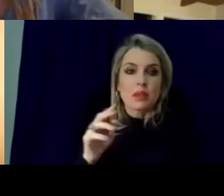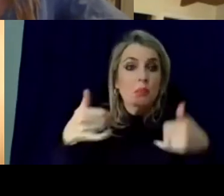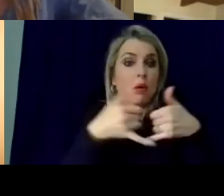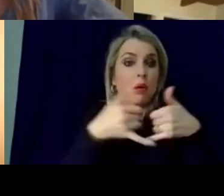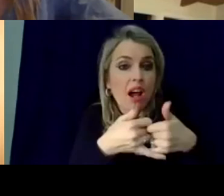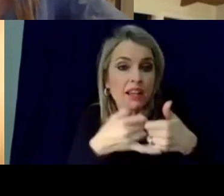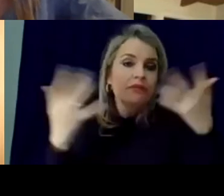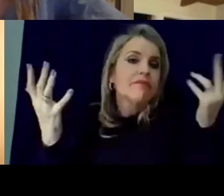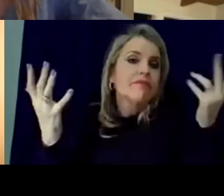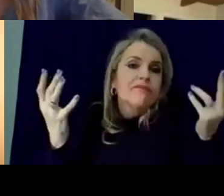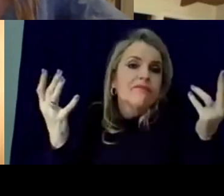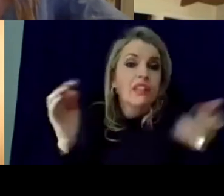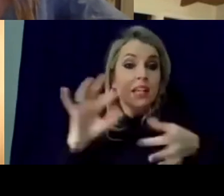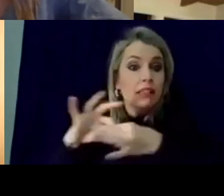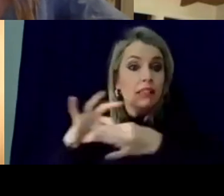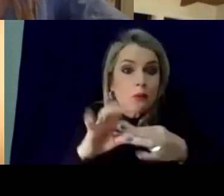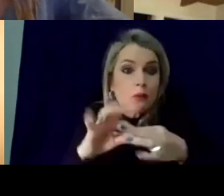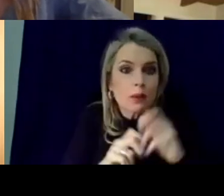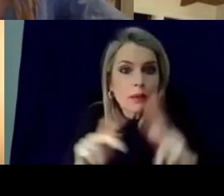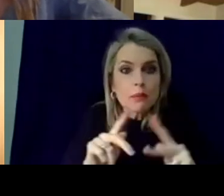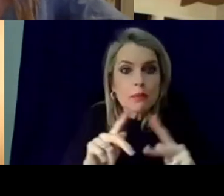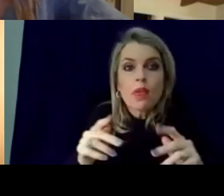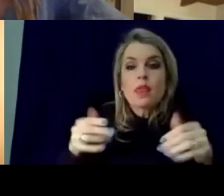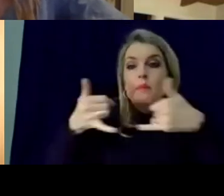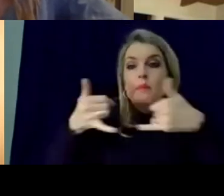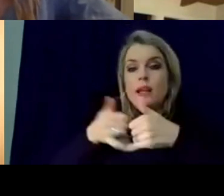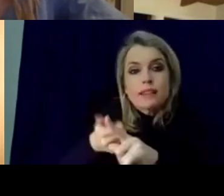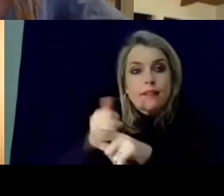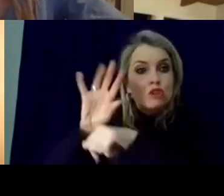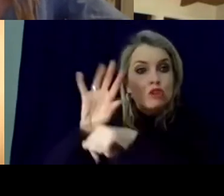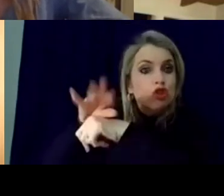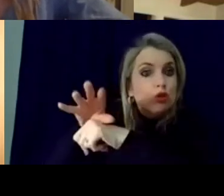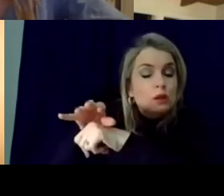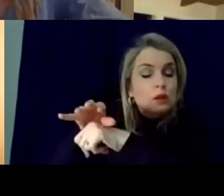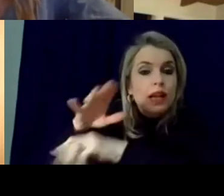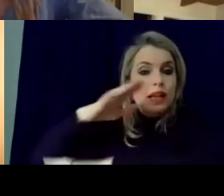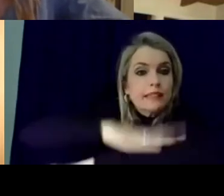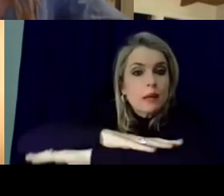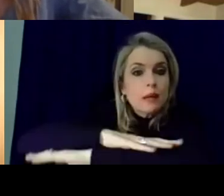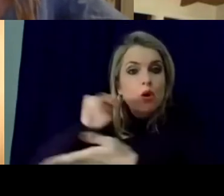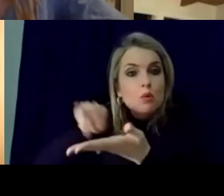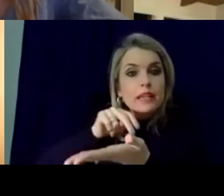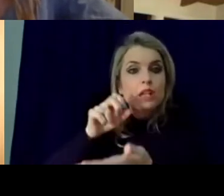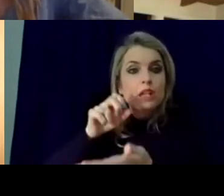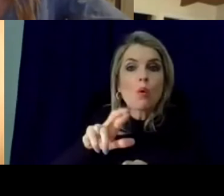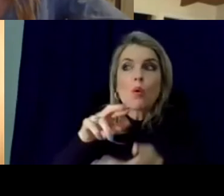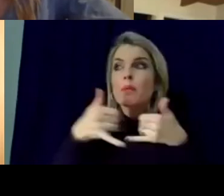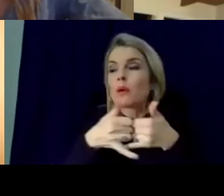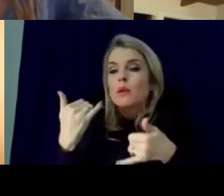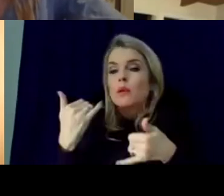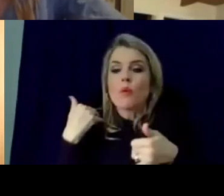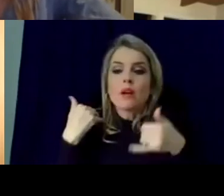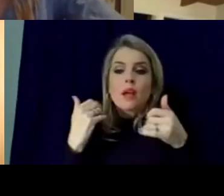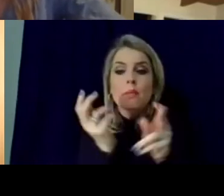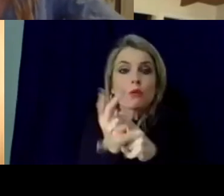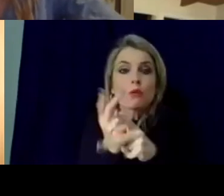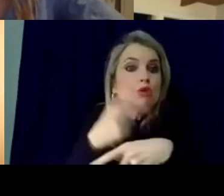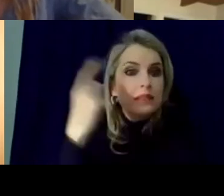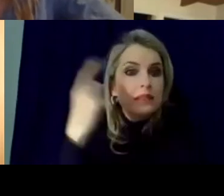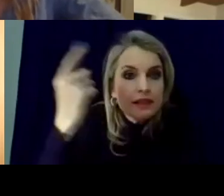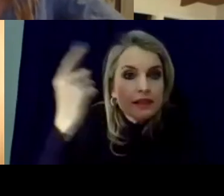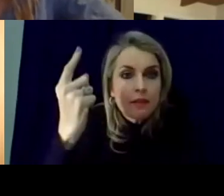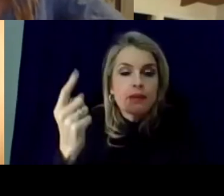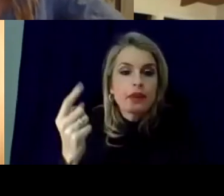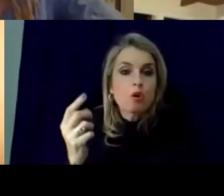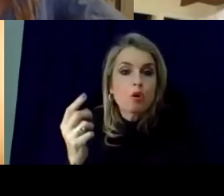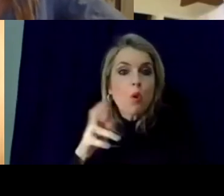this, you know, the prize was collaborating with people. The prize was shooting a table read. The prize was producing it in some form. The